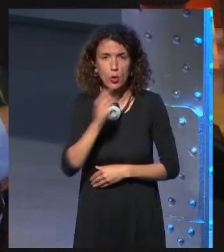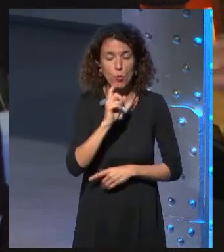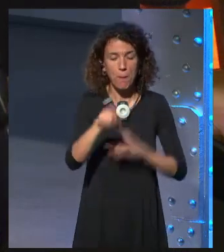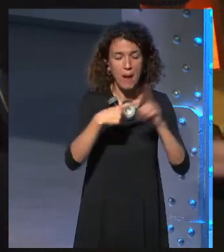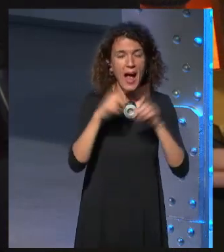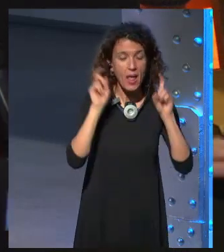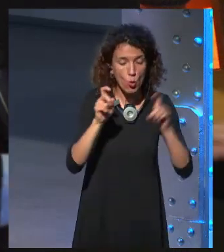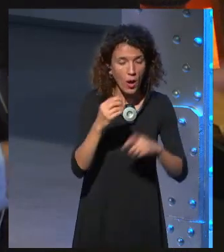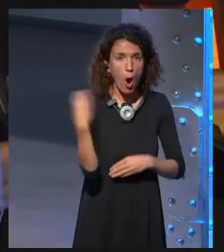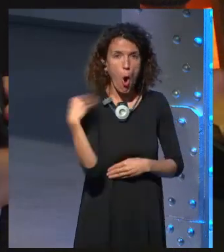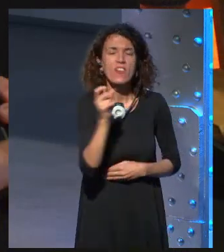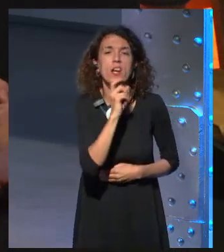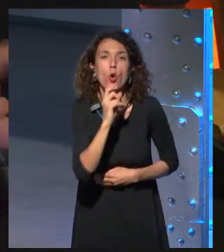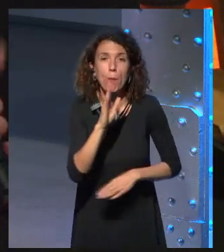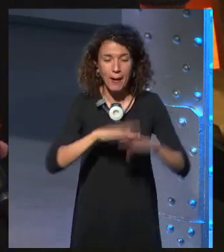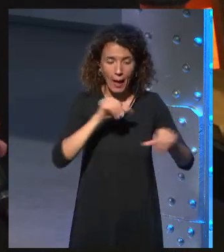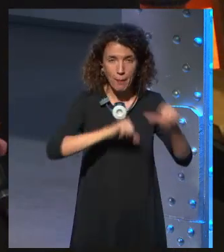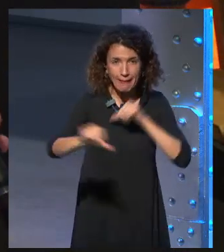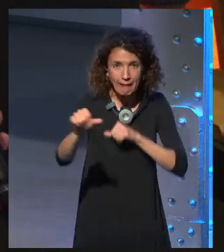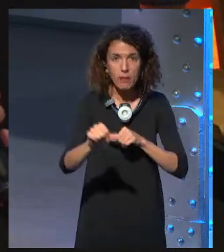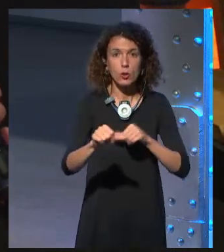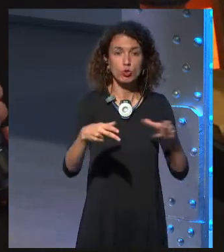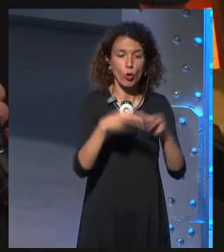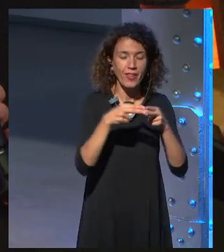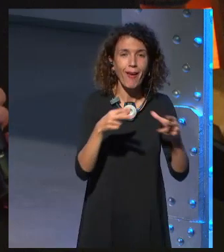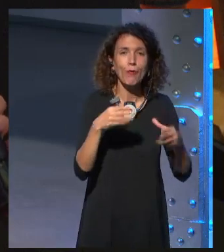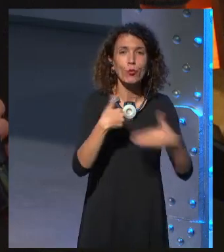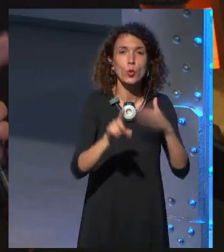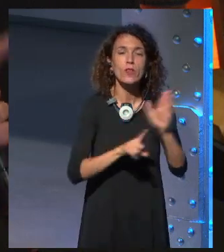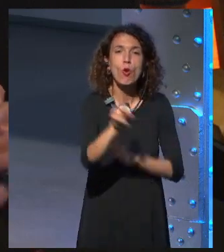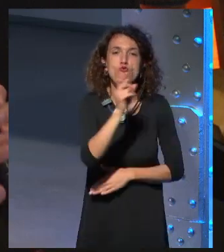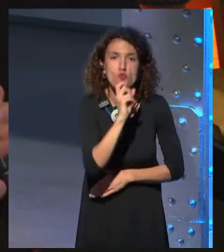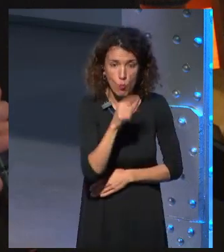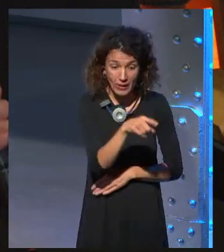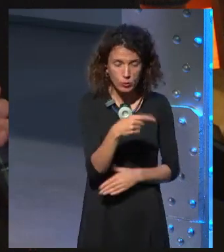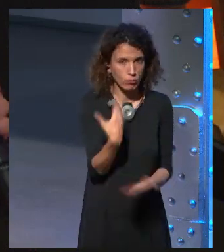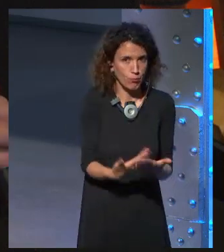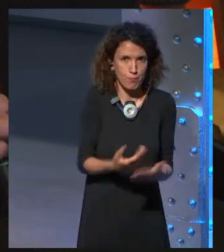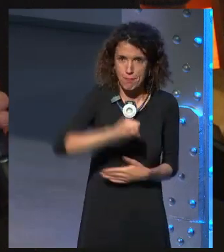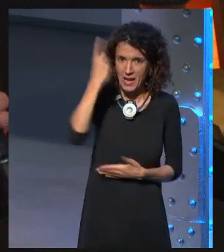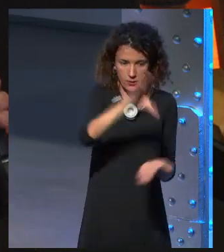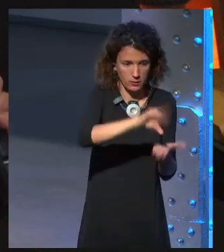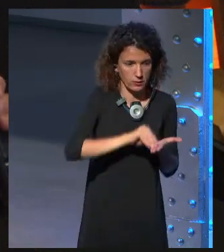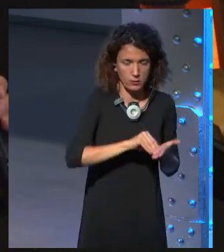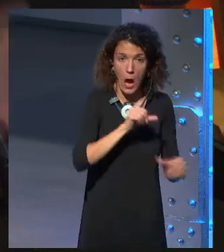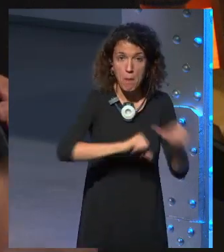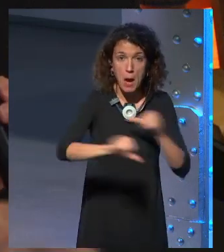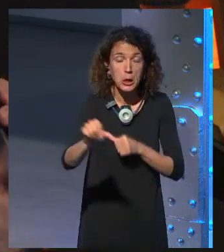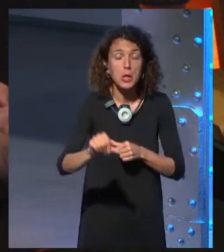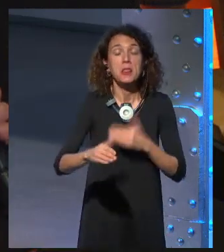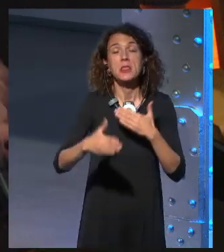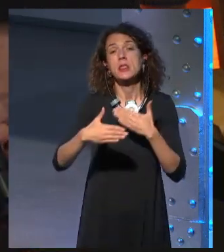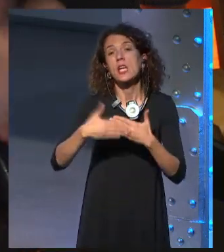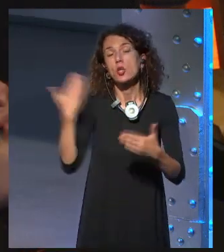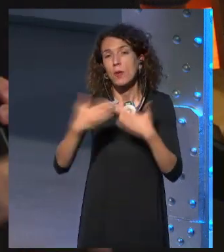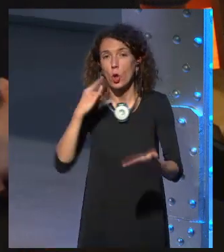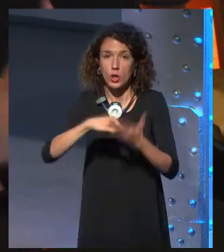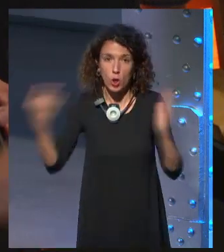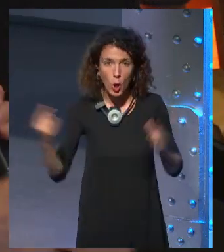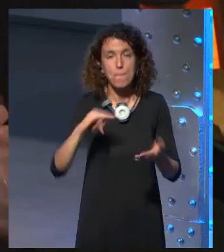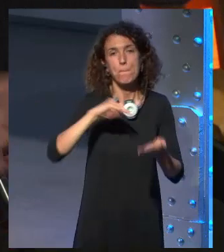the their society and how they want to raise their children to develop that future society. So that's a key